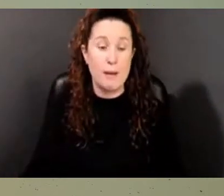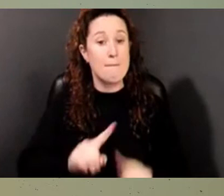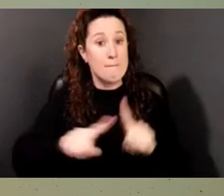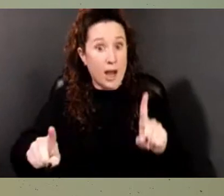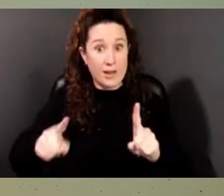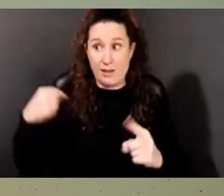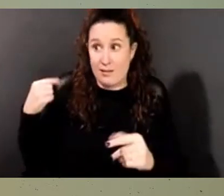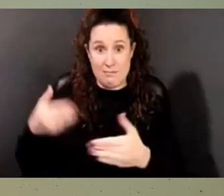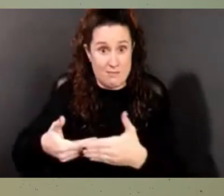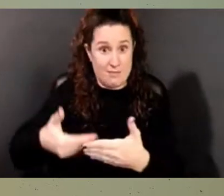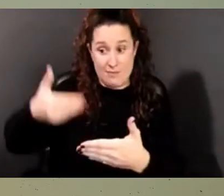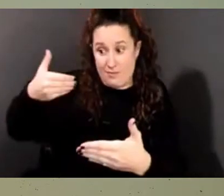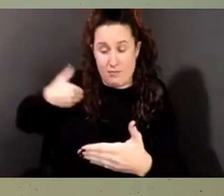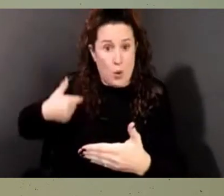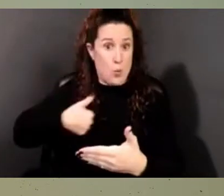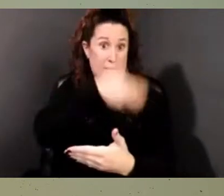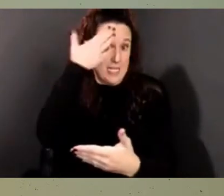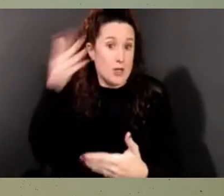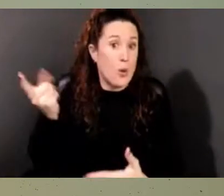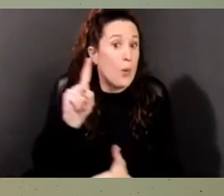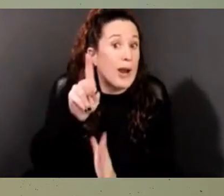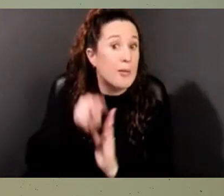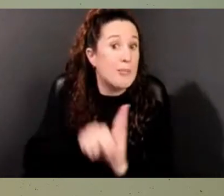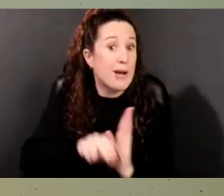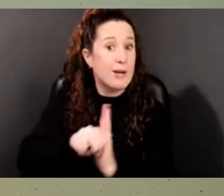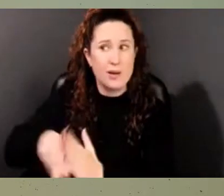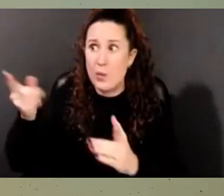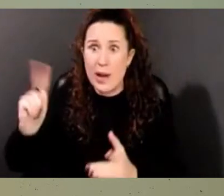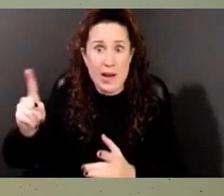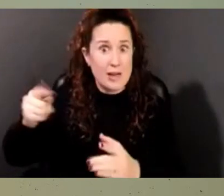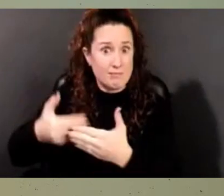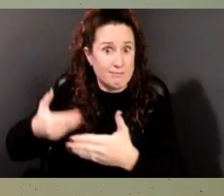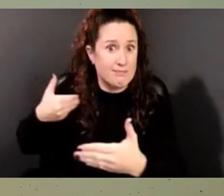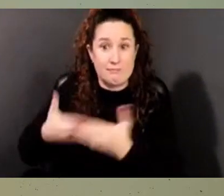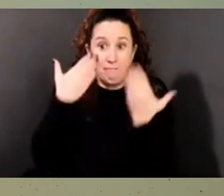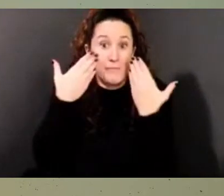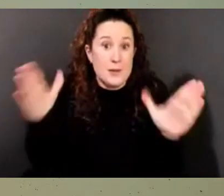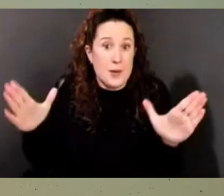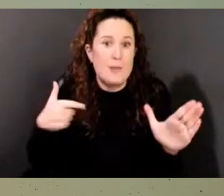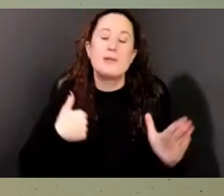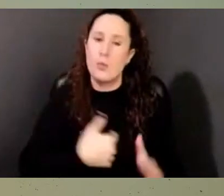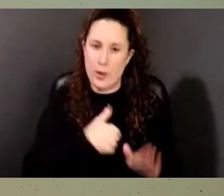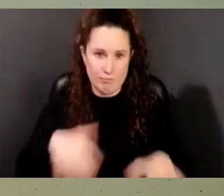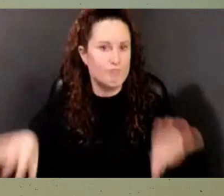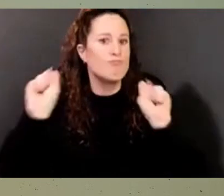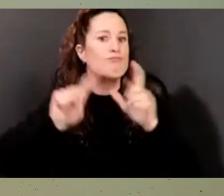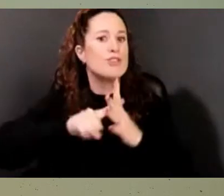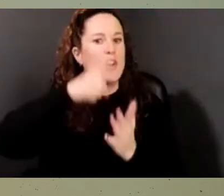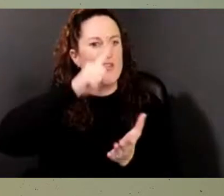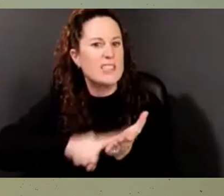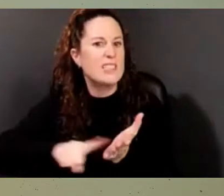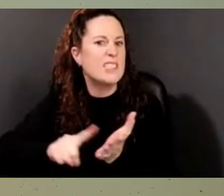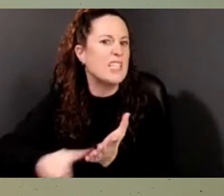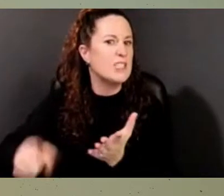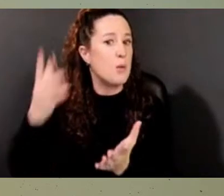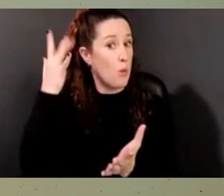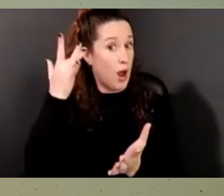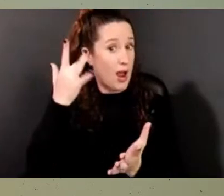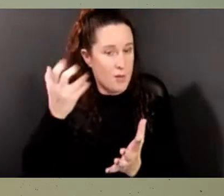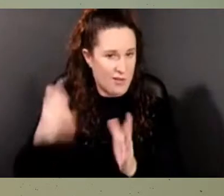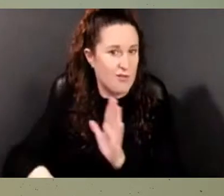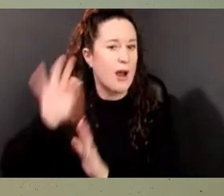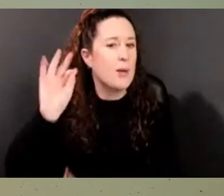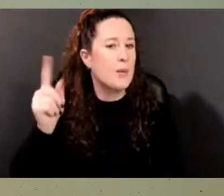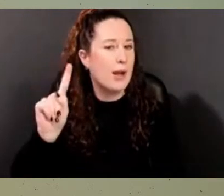burial ground had been lost. So we began an investigation to find it. Next slide.